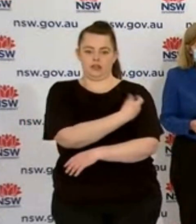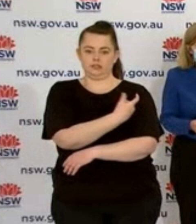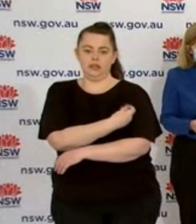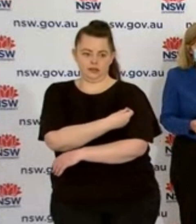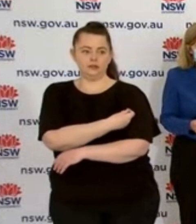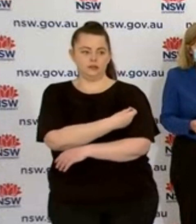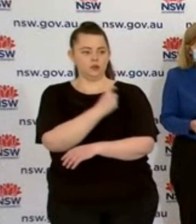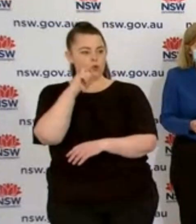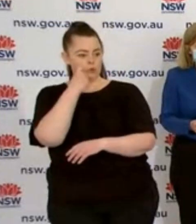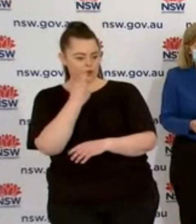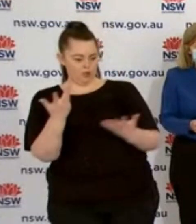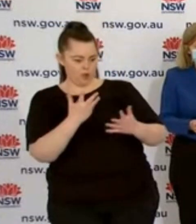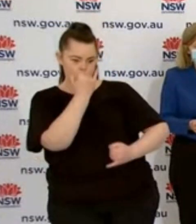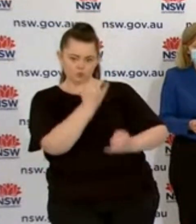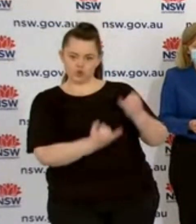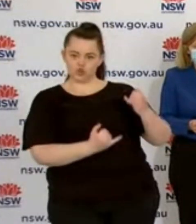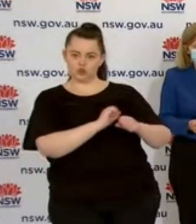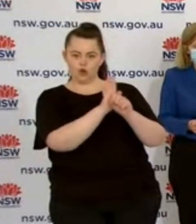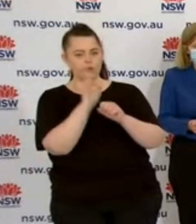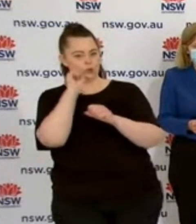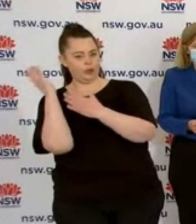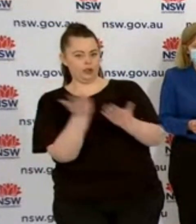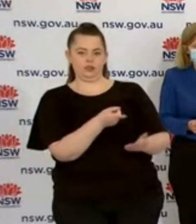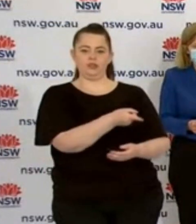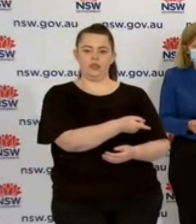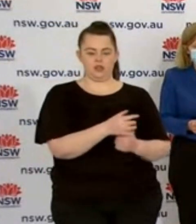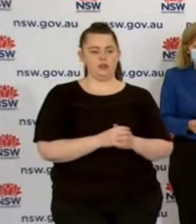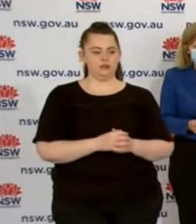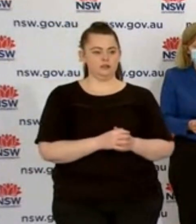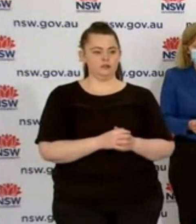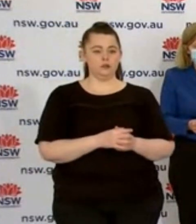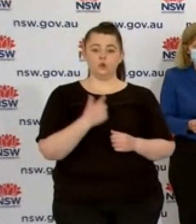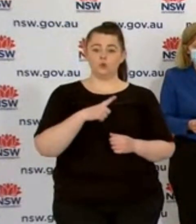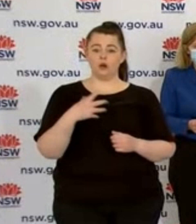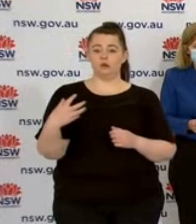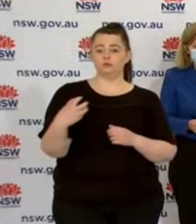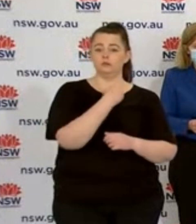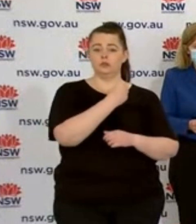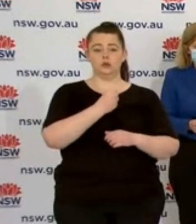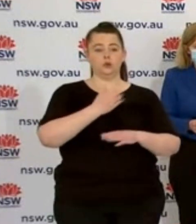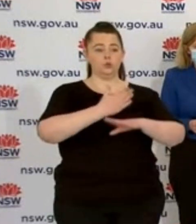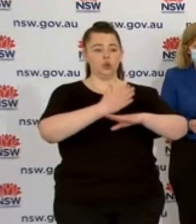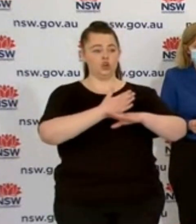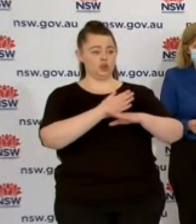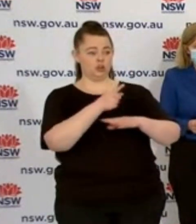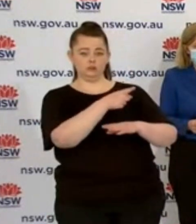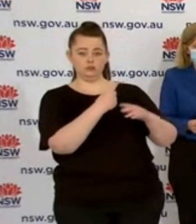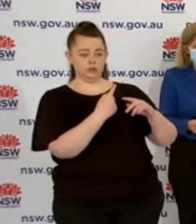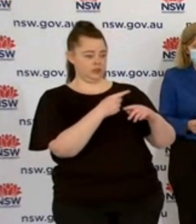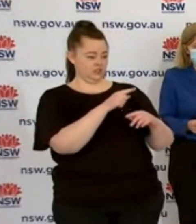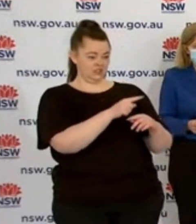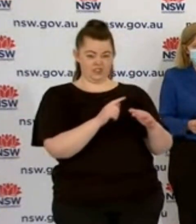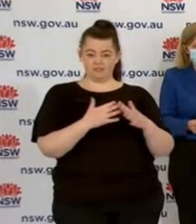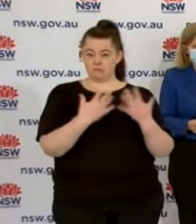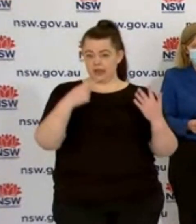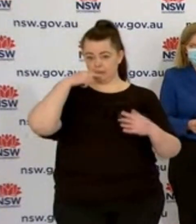government areas of concern. They are the ones that are mobile because of their work. They are the ones who cross 3 generations, and they are the